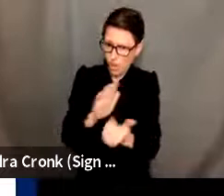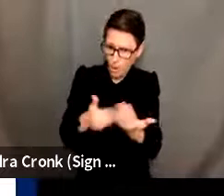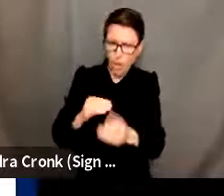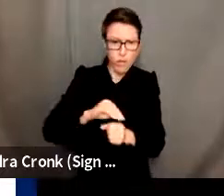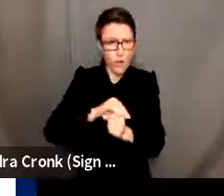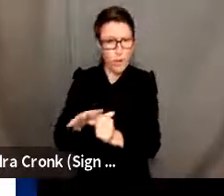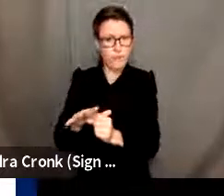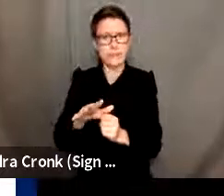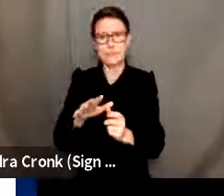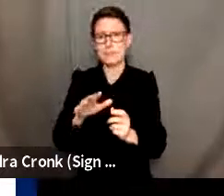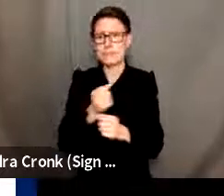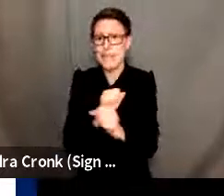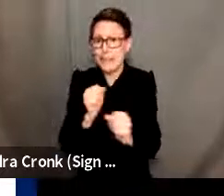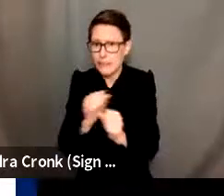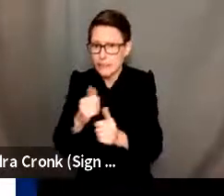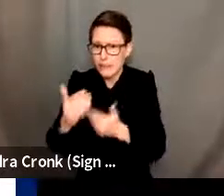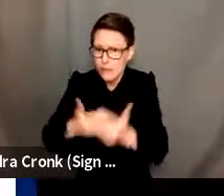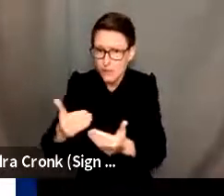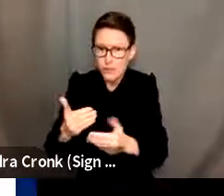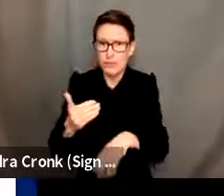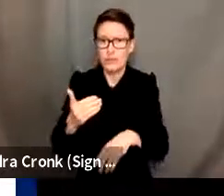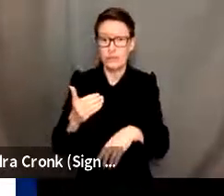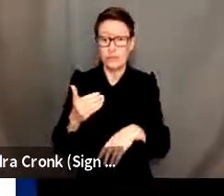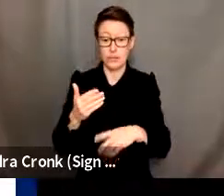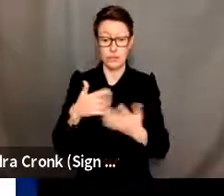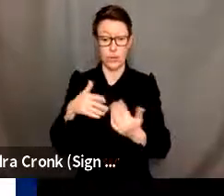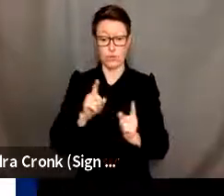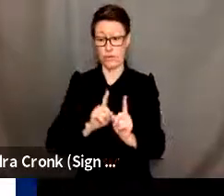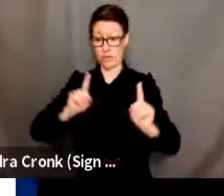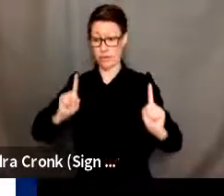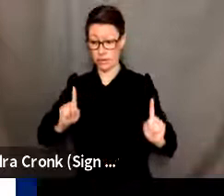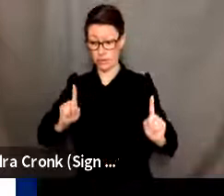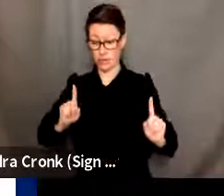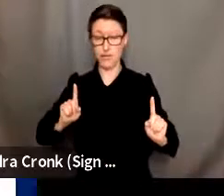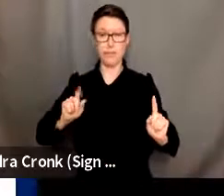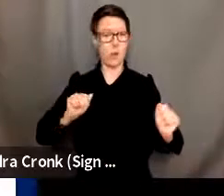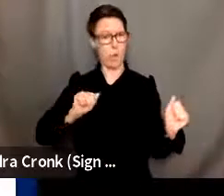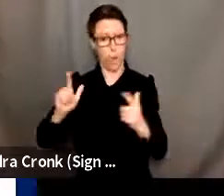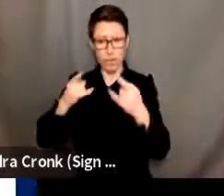procedures. We make sure to follow social distancing and that everyone's masked.